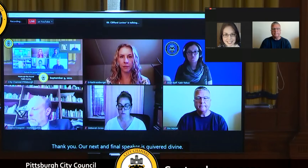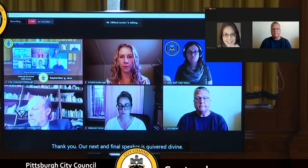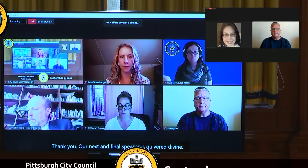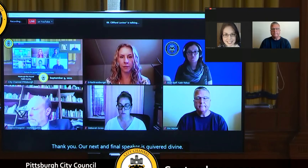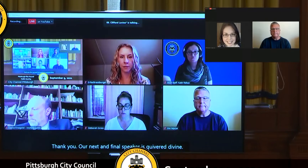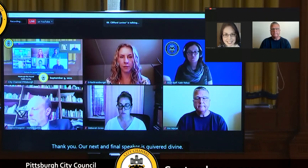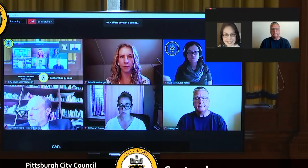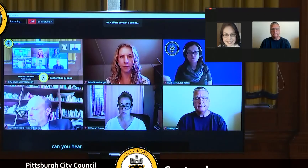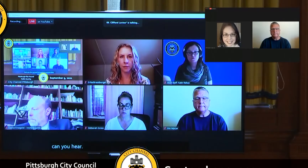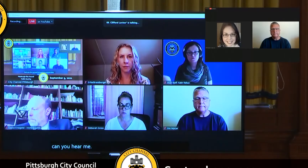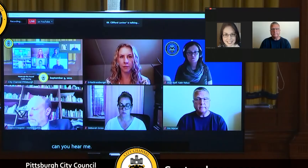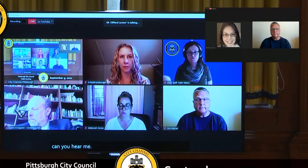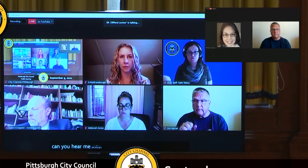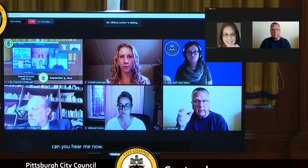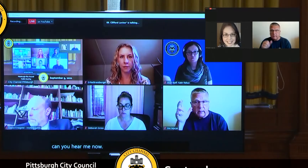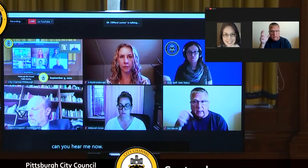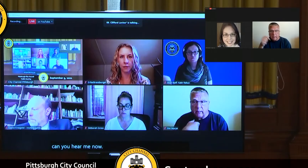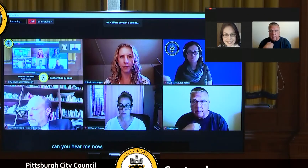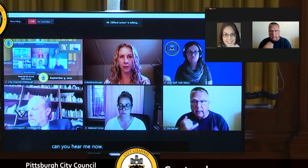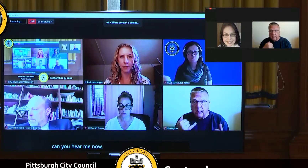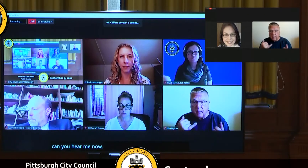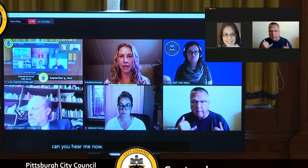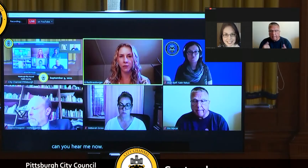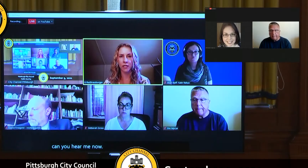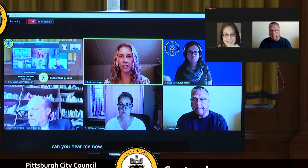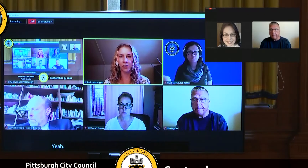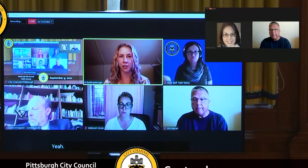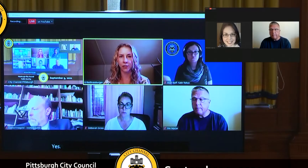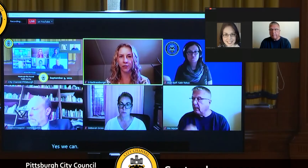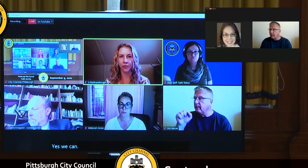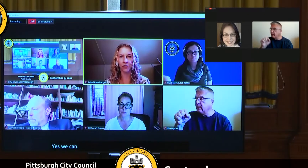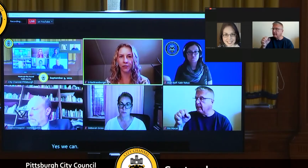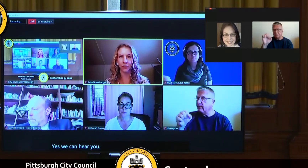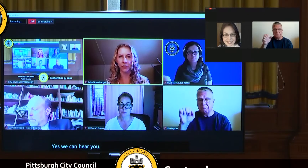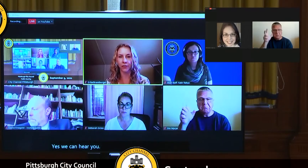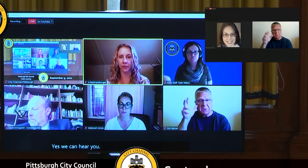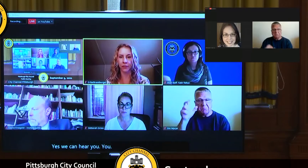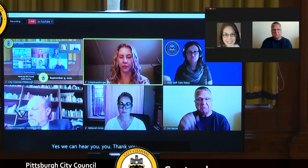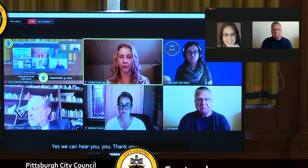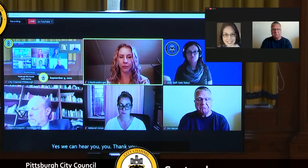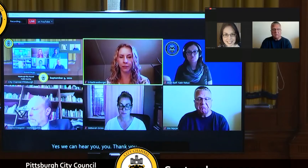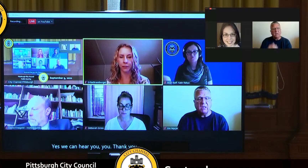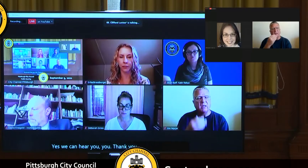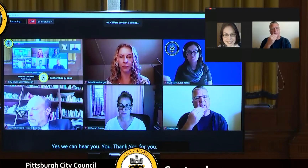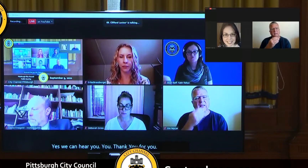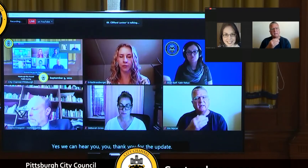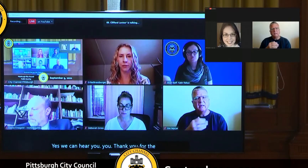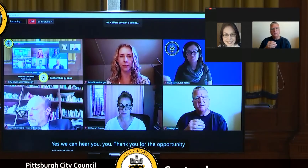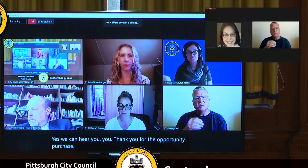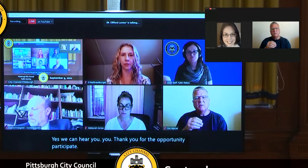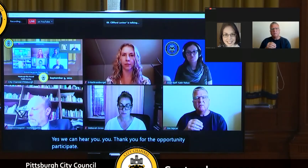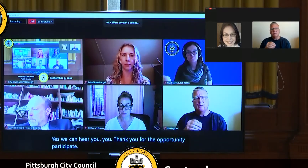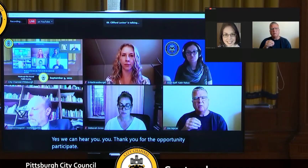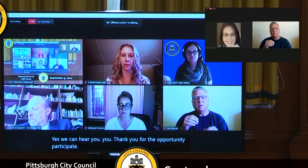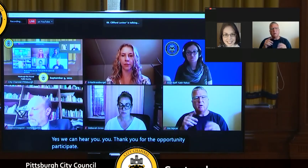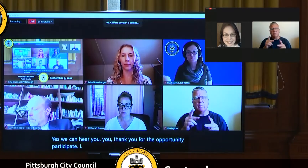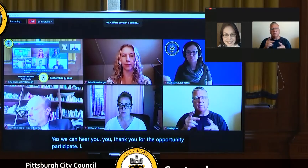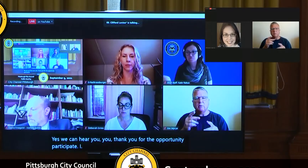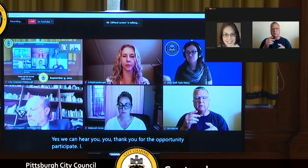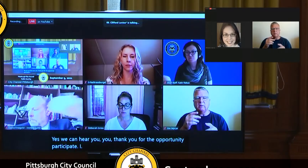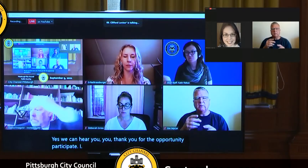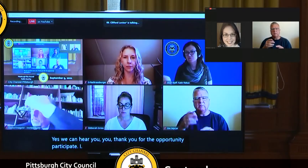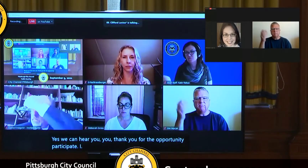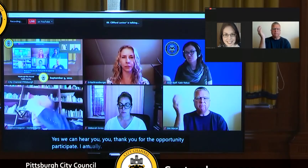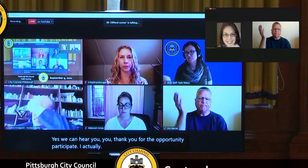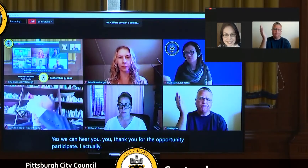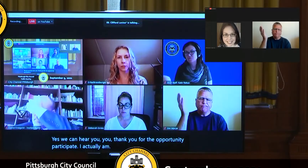Can you hear me now? Yes, we can hear you. Okay, thank you for the opportunity to participate. I actually am